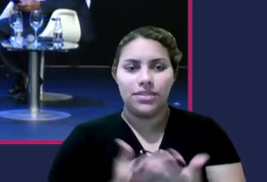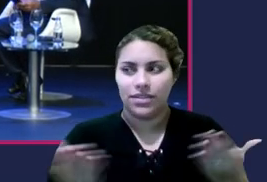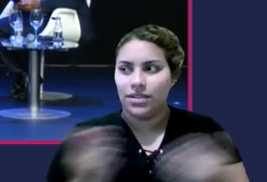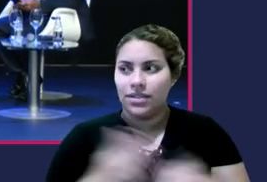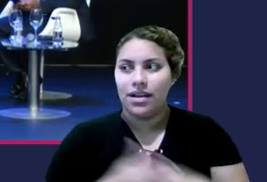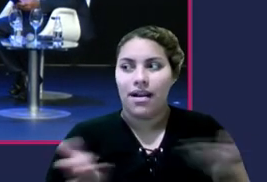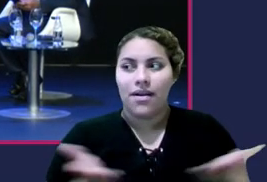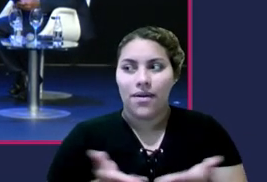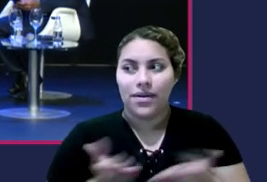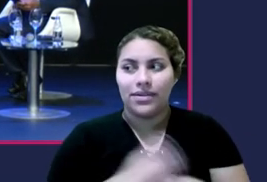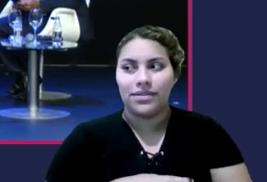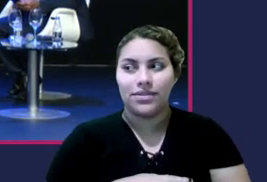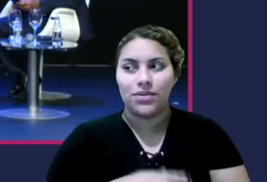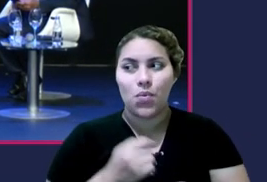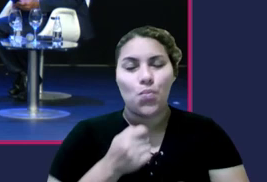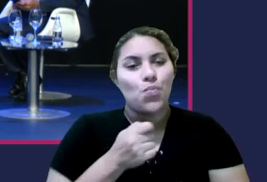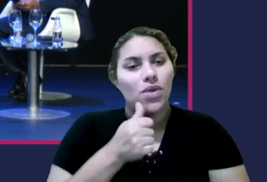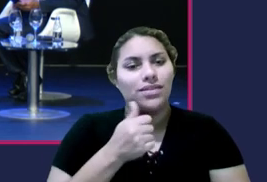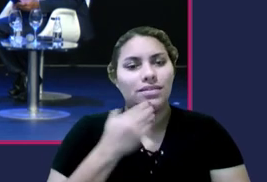Well,